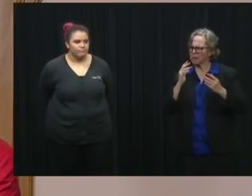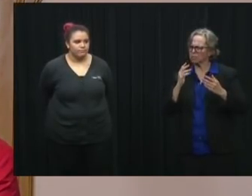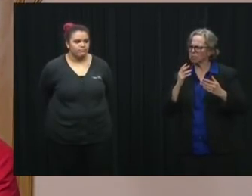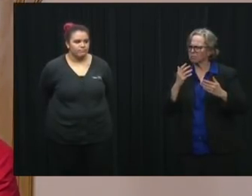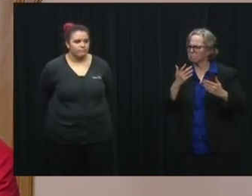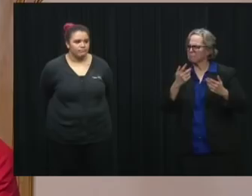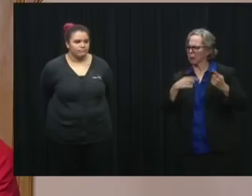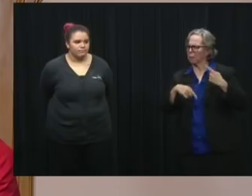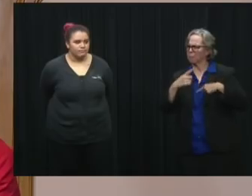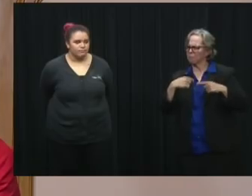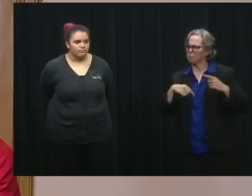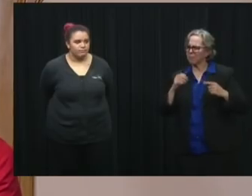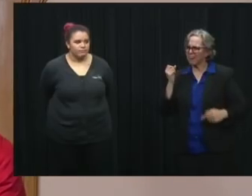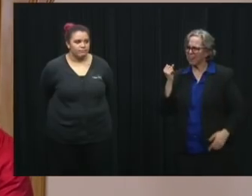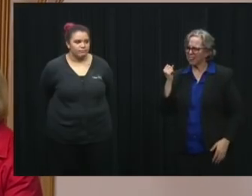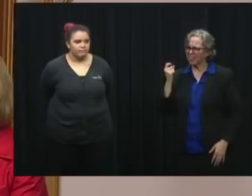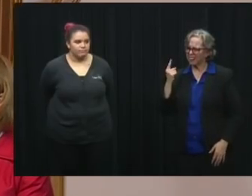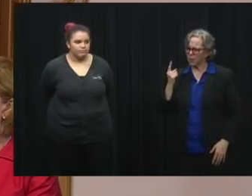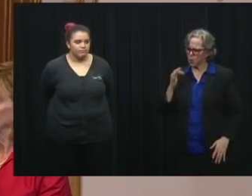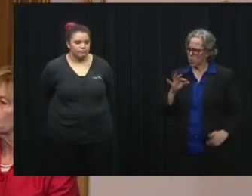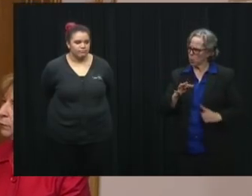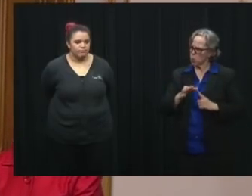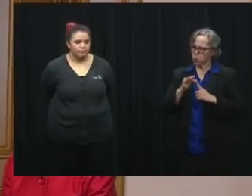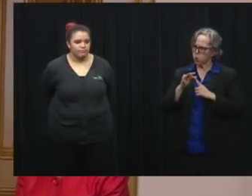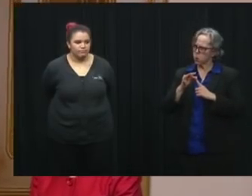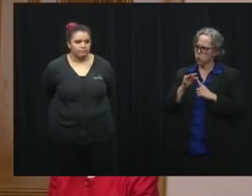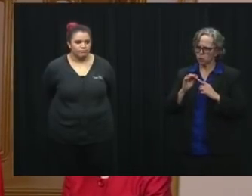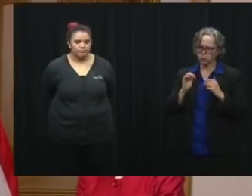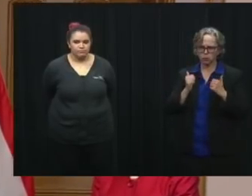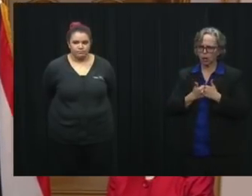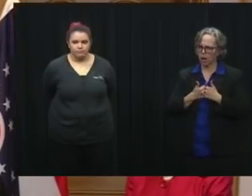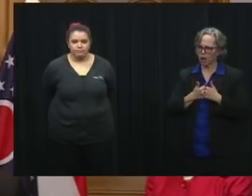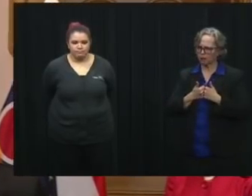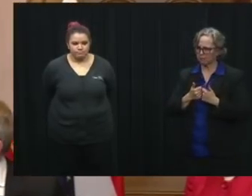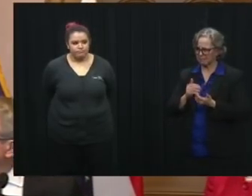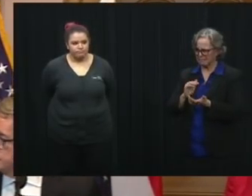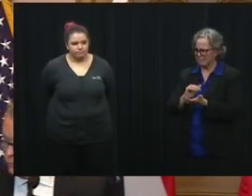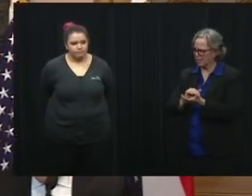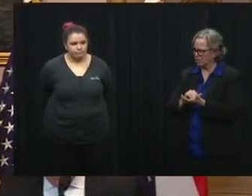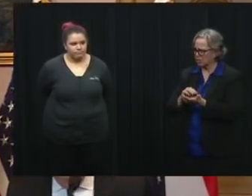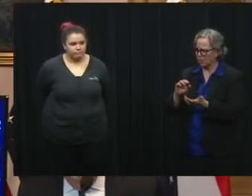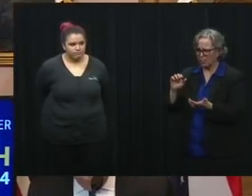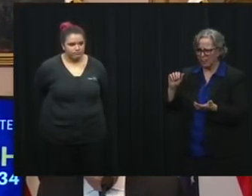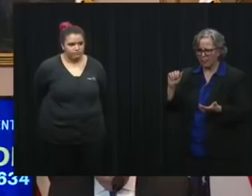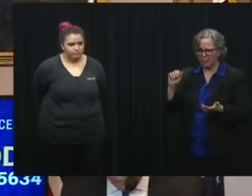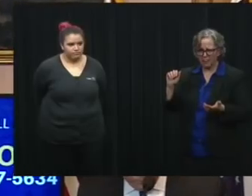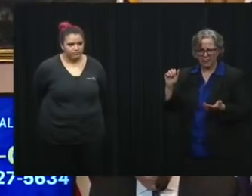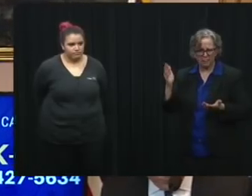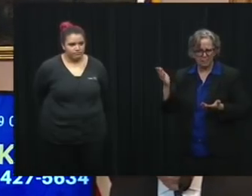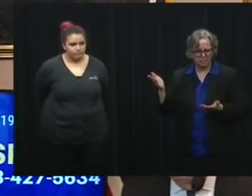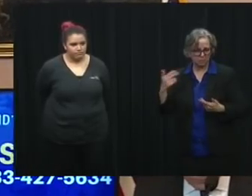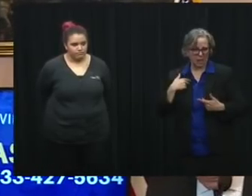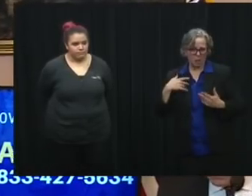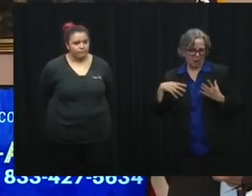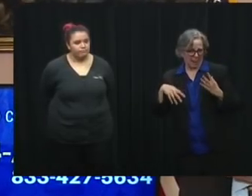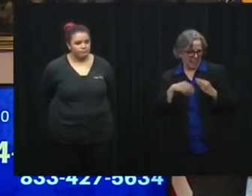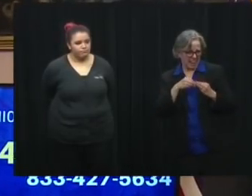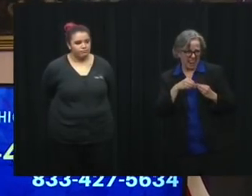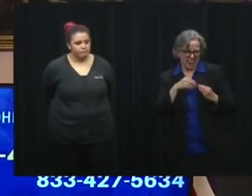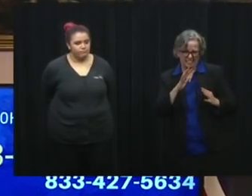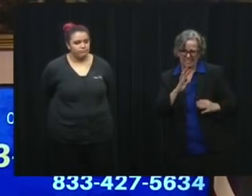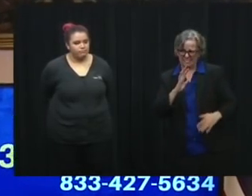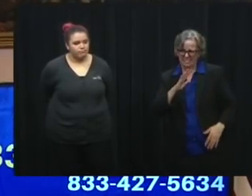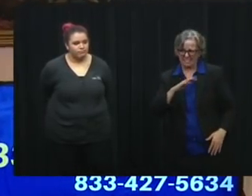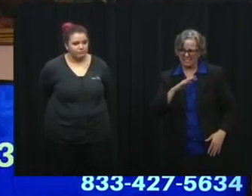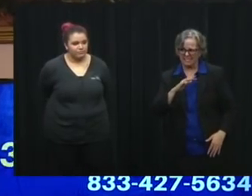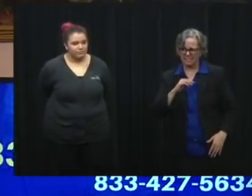a unique challenge, Amy. Yeah, Molly, I just want to add to that. One of my colleagues, as I said, we have a whole host